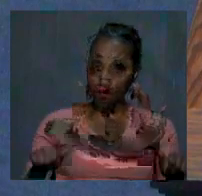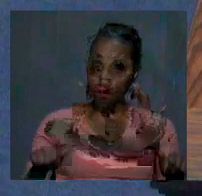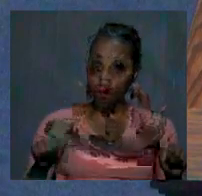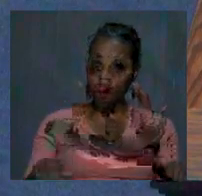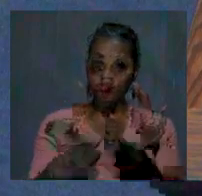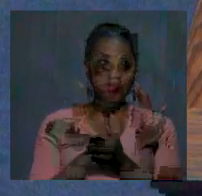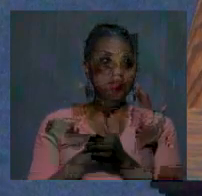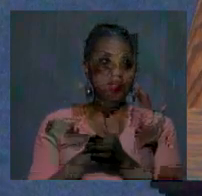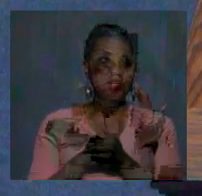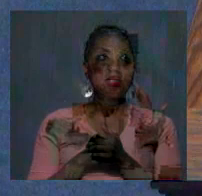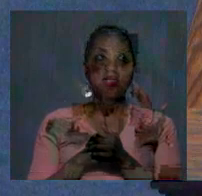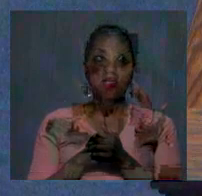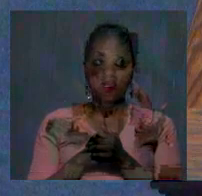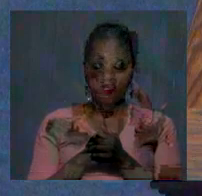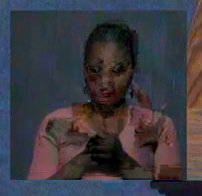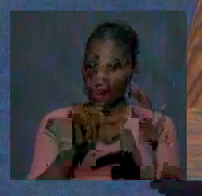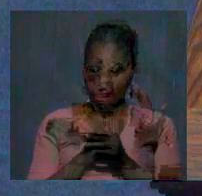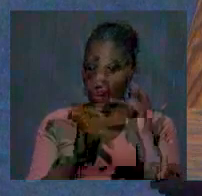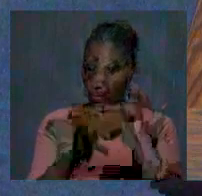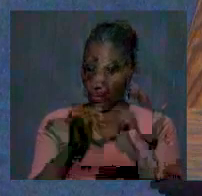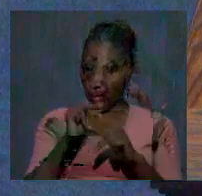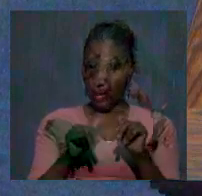this capacity